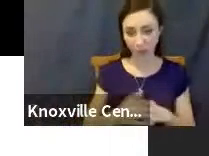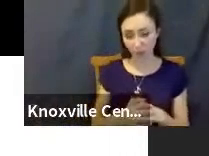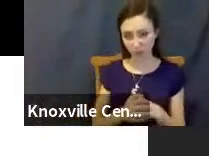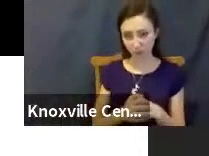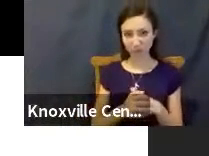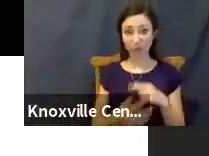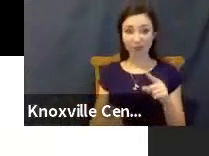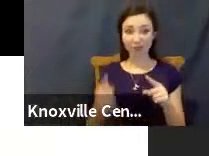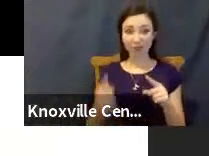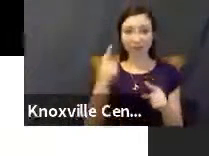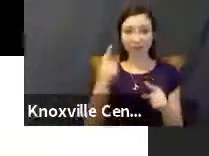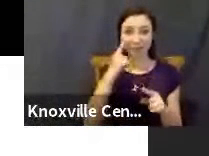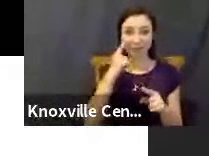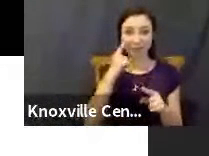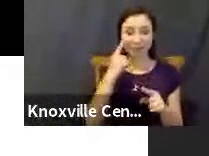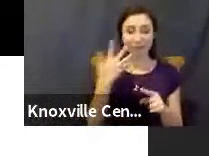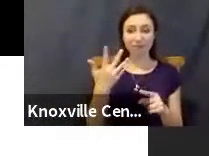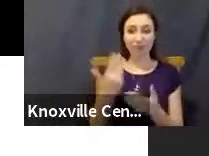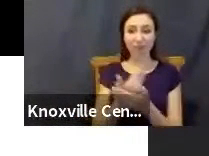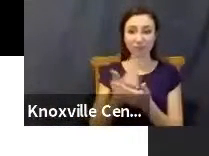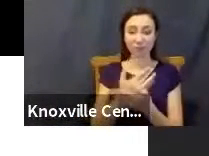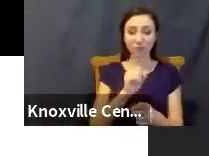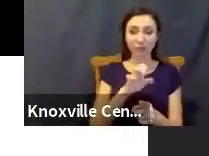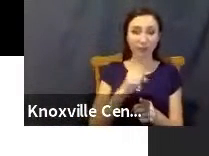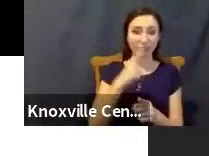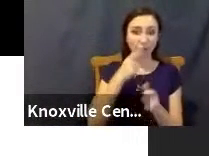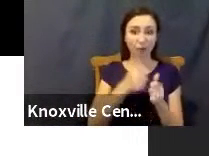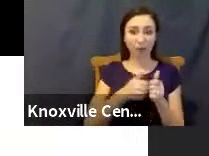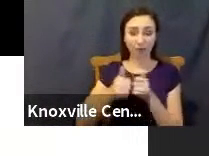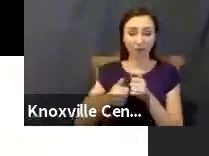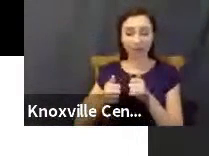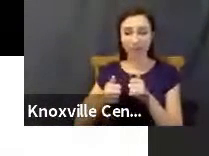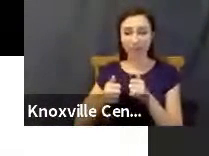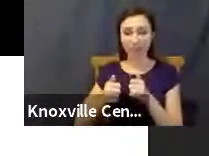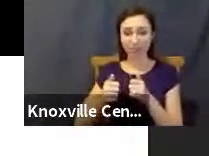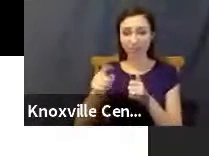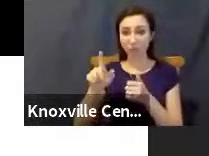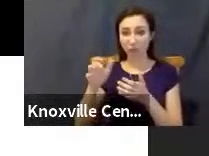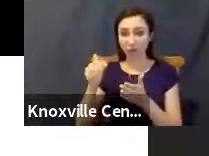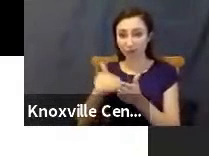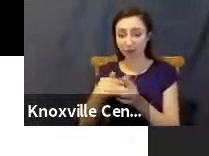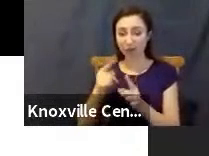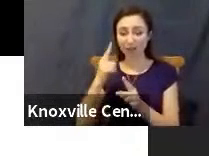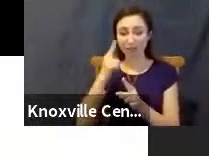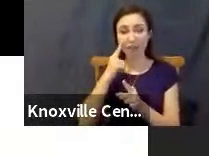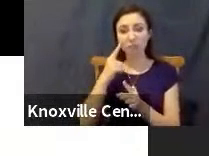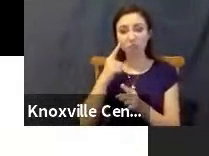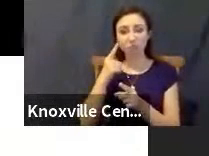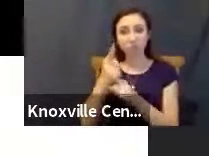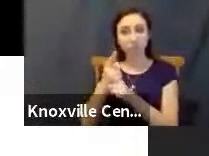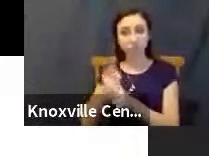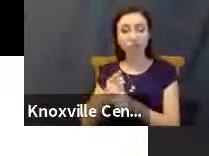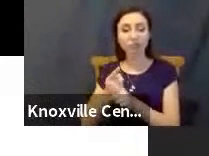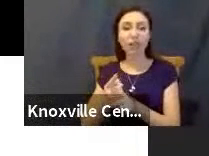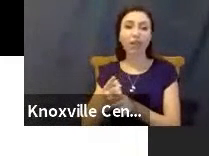So I think, 5 new cases per 100,000, I think is reasonable. I realize that some of these numbers did come